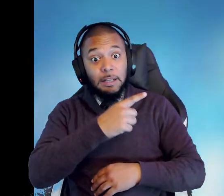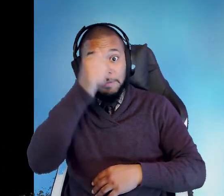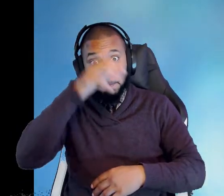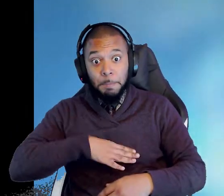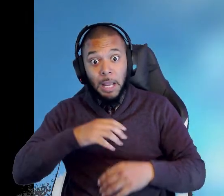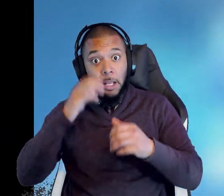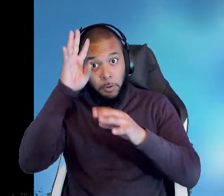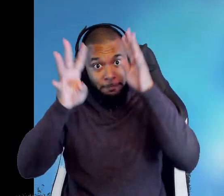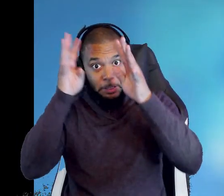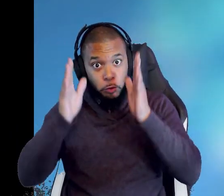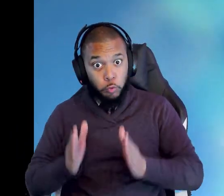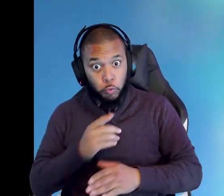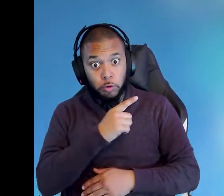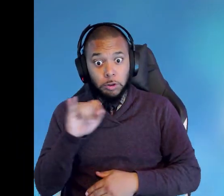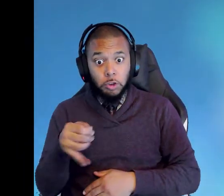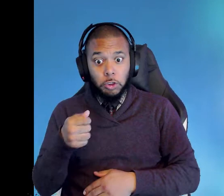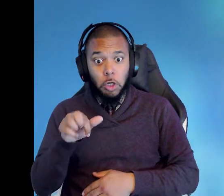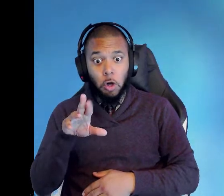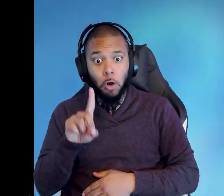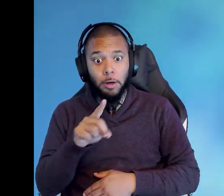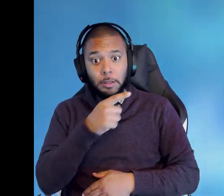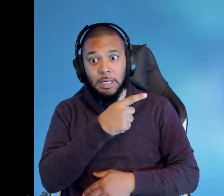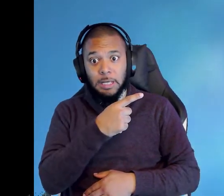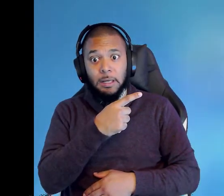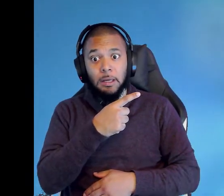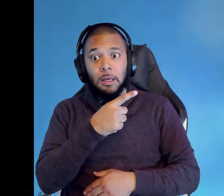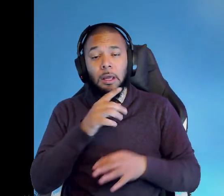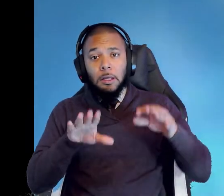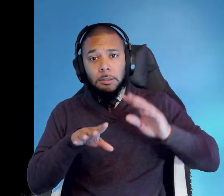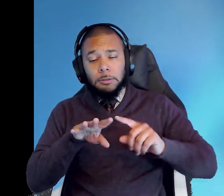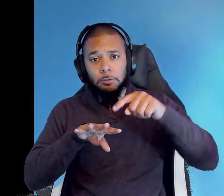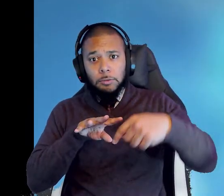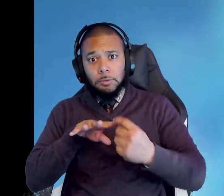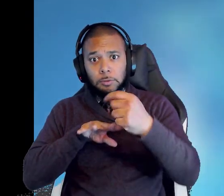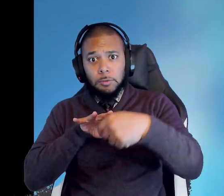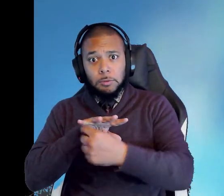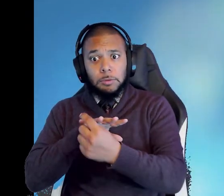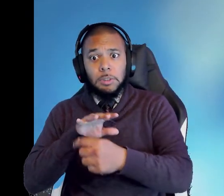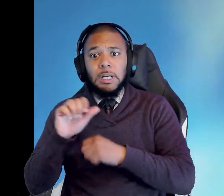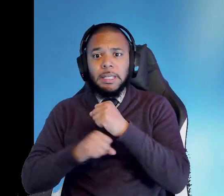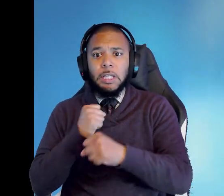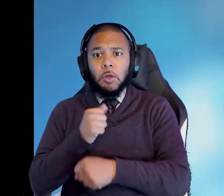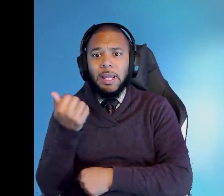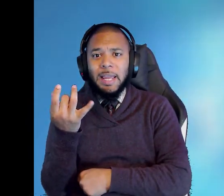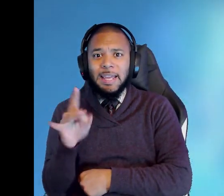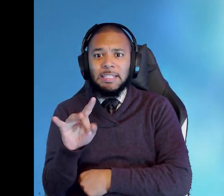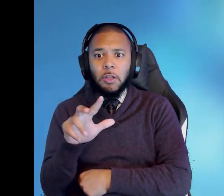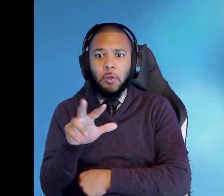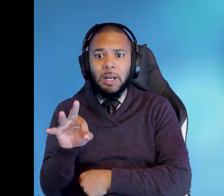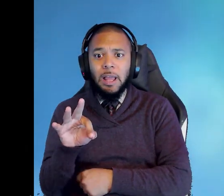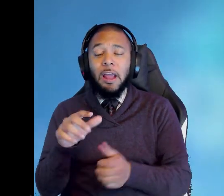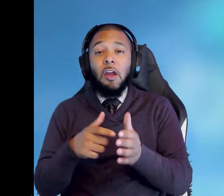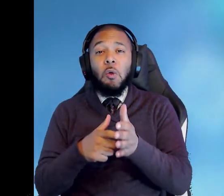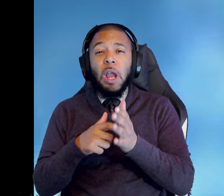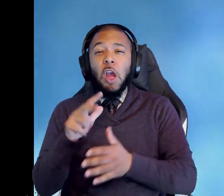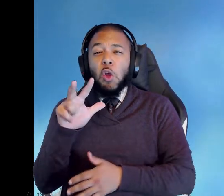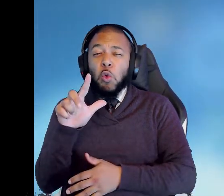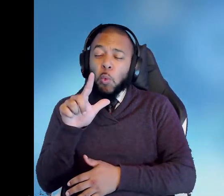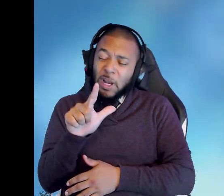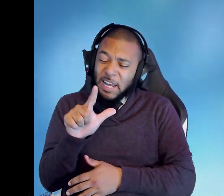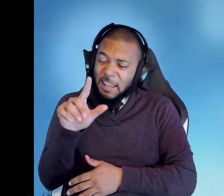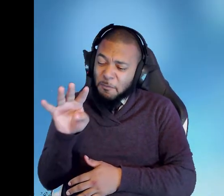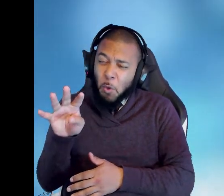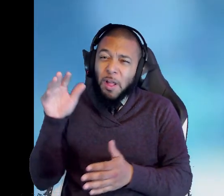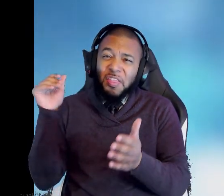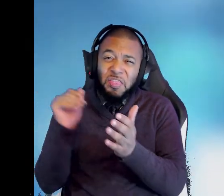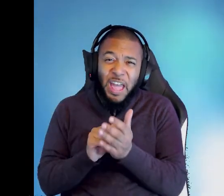himself, and this portrait was woven in 1839 and required 24,000